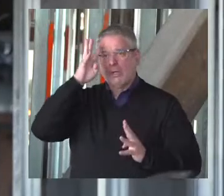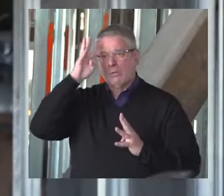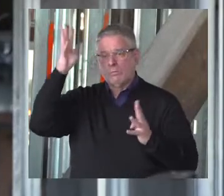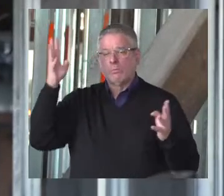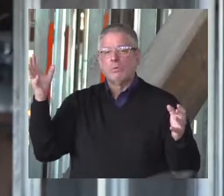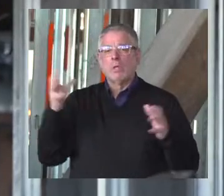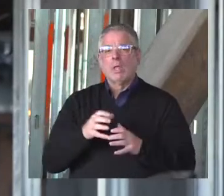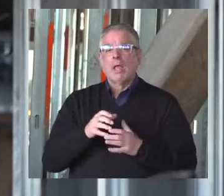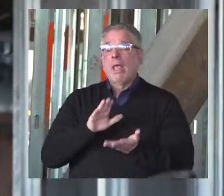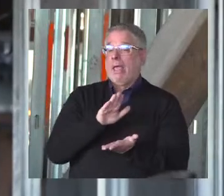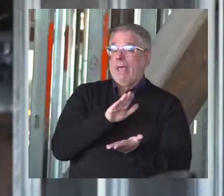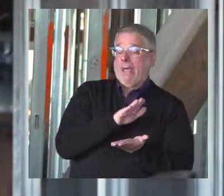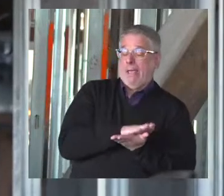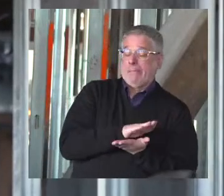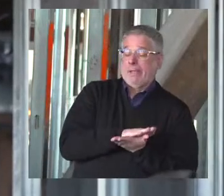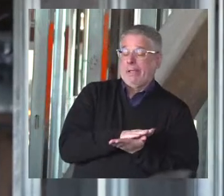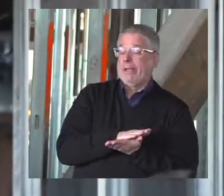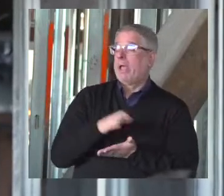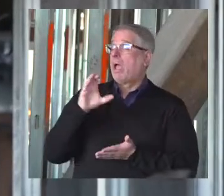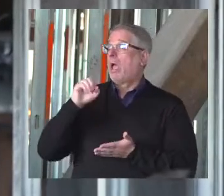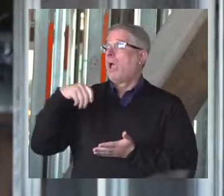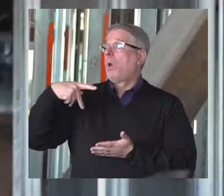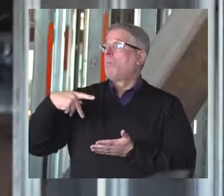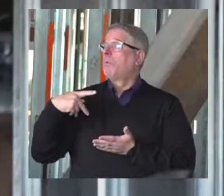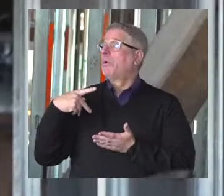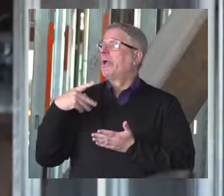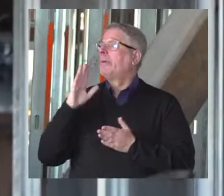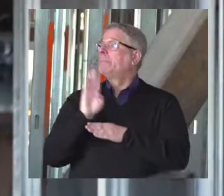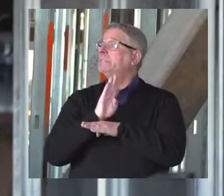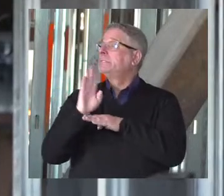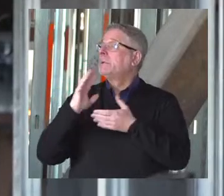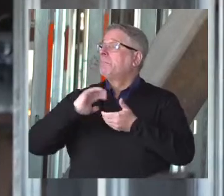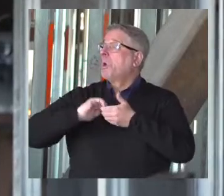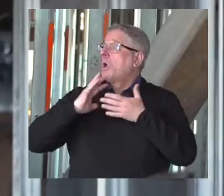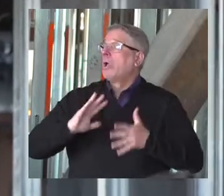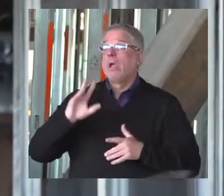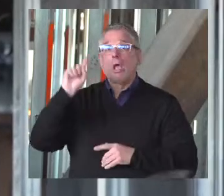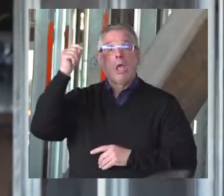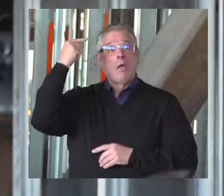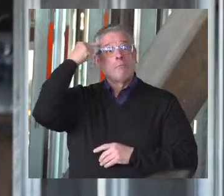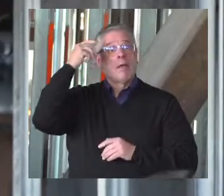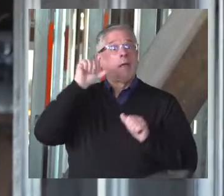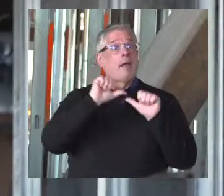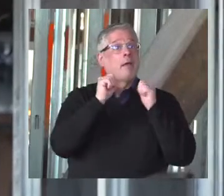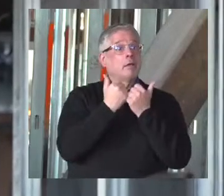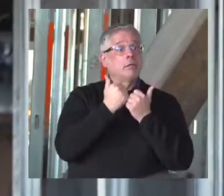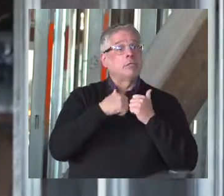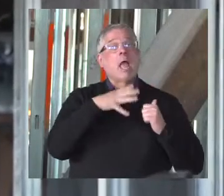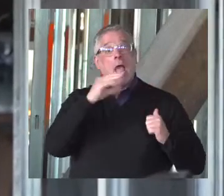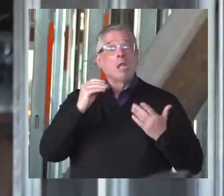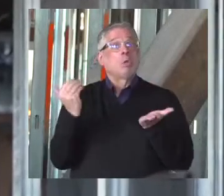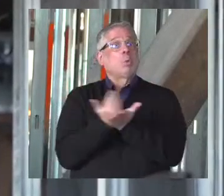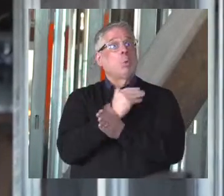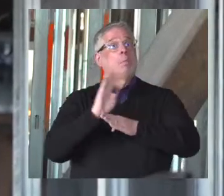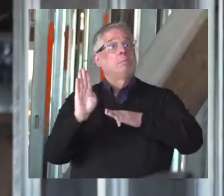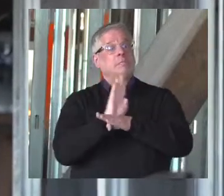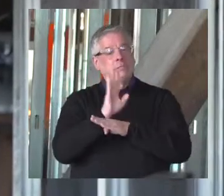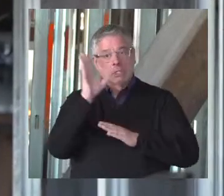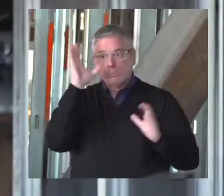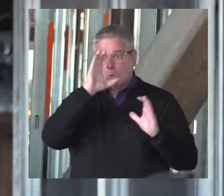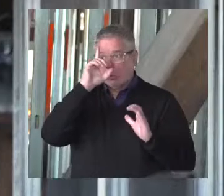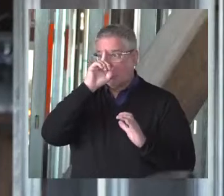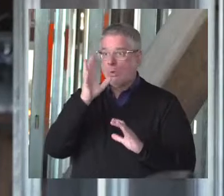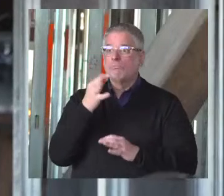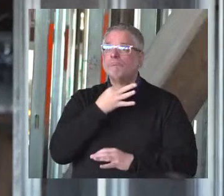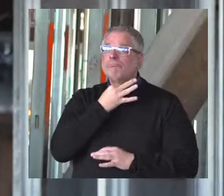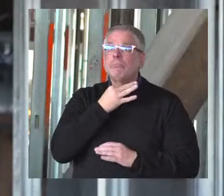bring together academics, corporate partners, government agencies, and startups to explore new areas of inquiry